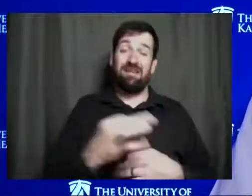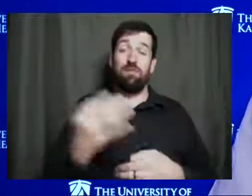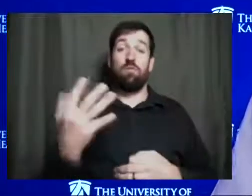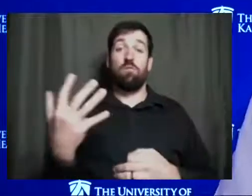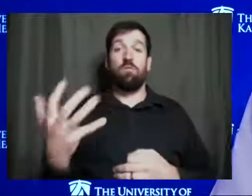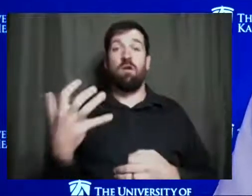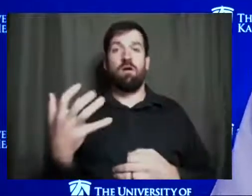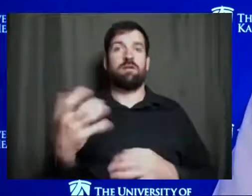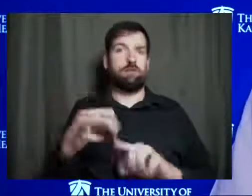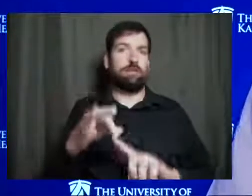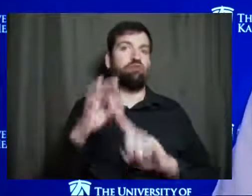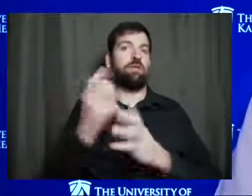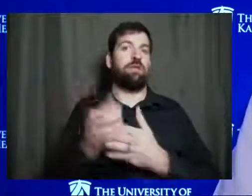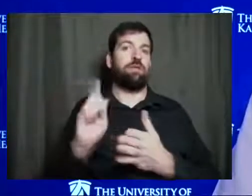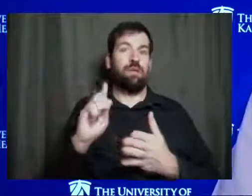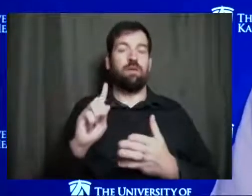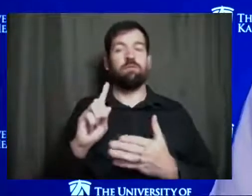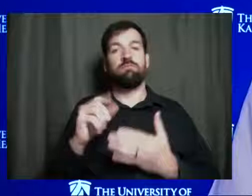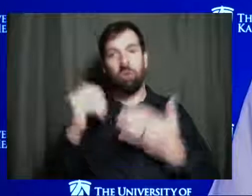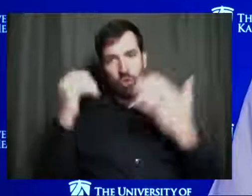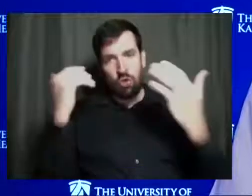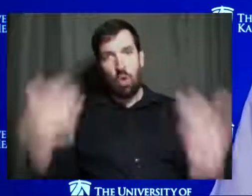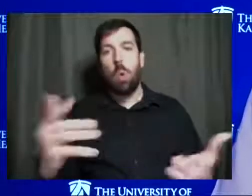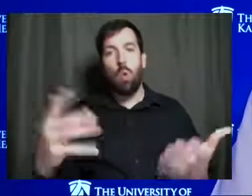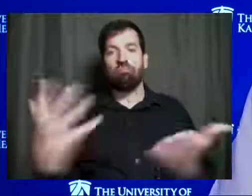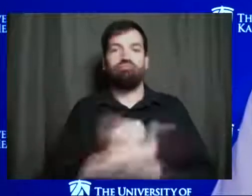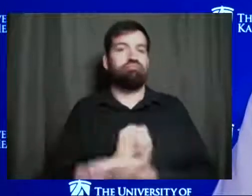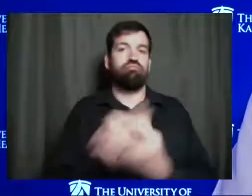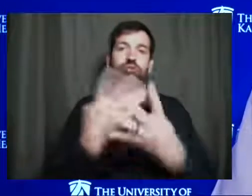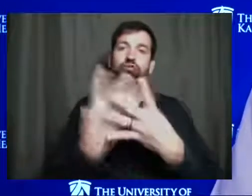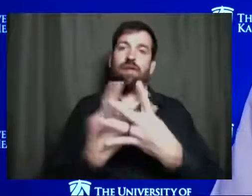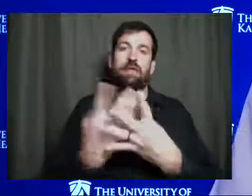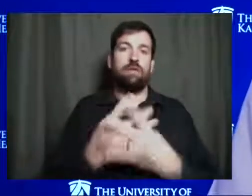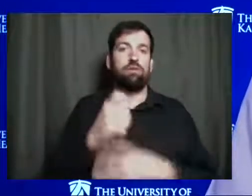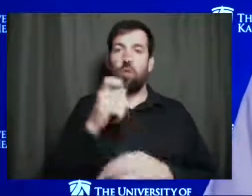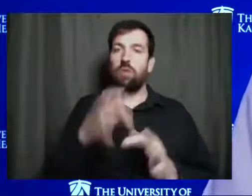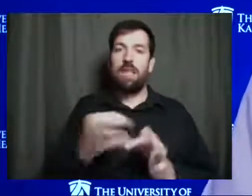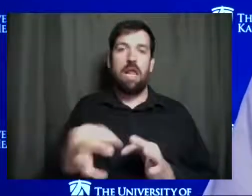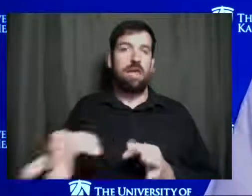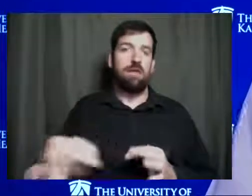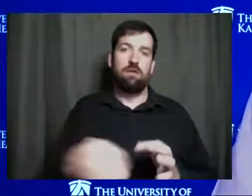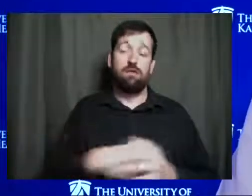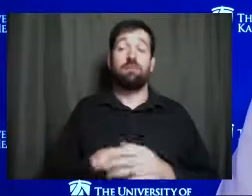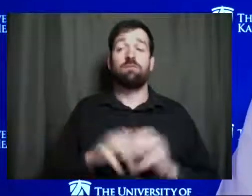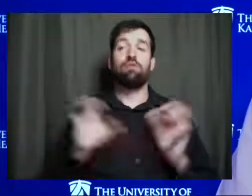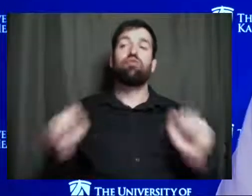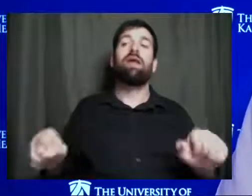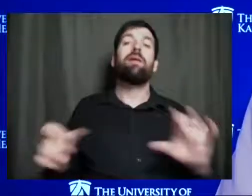week, is go get that screening. Do not delay your screening. So you can always mention that